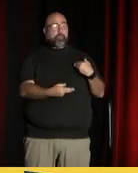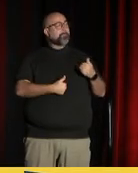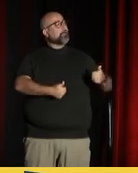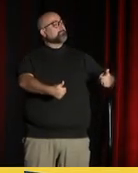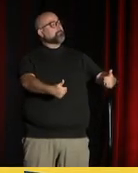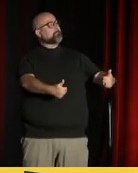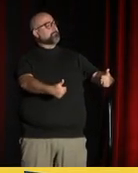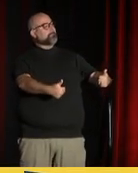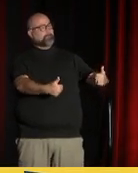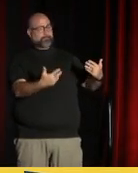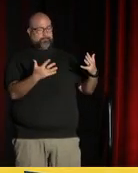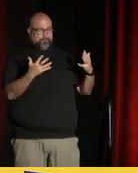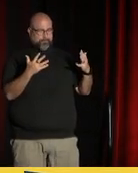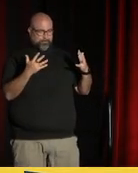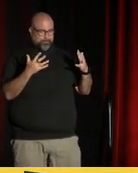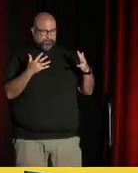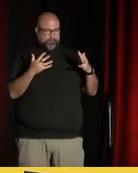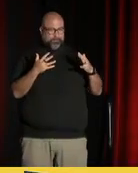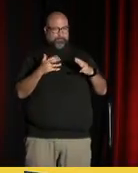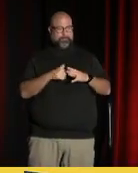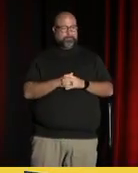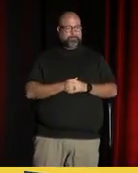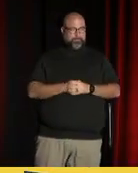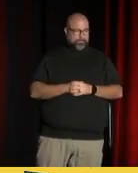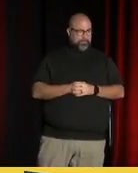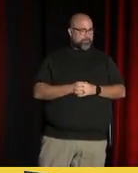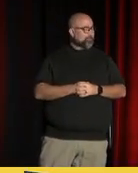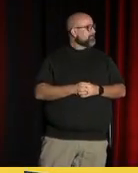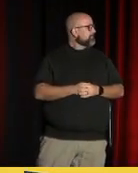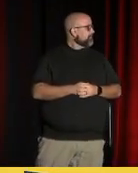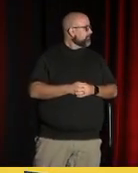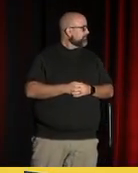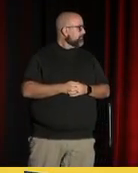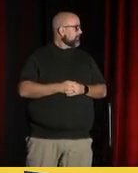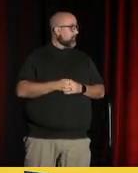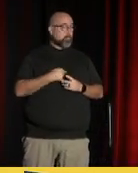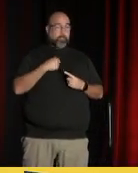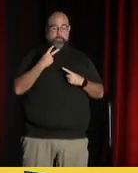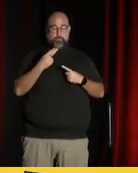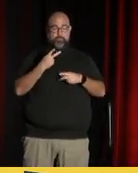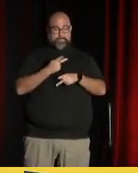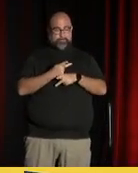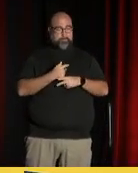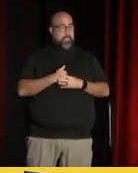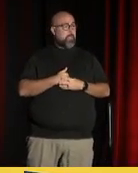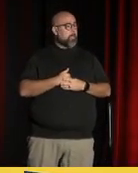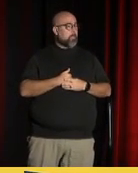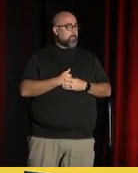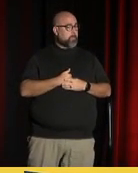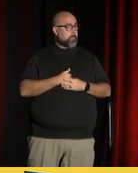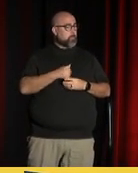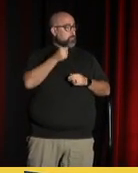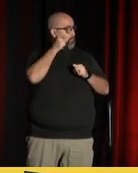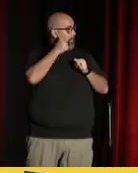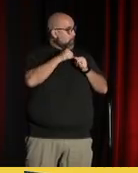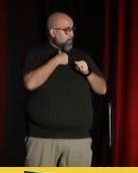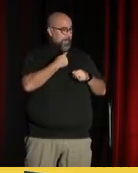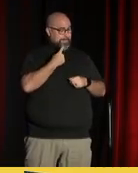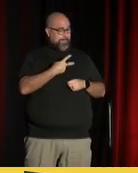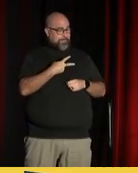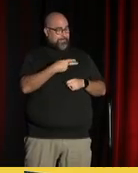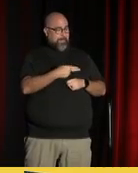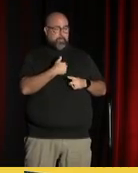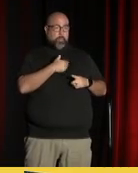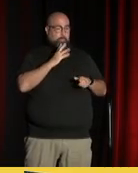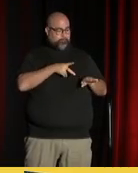That was pretty good. All right. Good. All right, keep those scissors. I'm going, and remember, when I say cut, you're going to cut